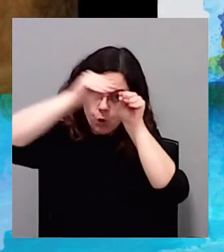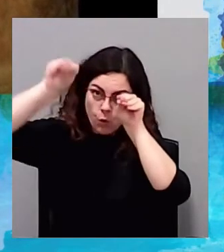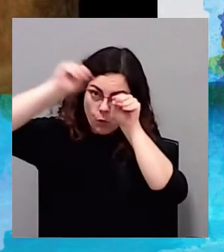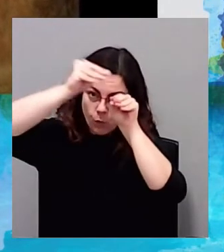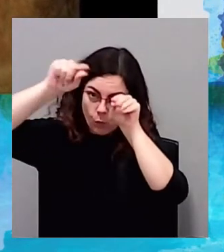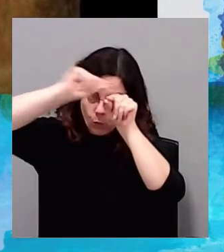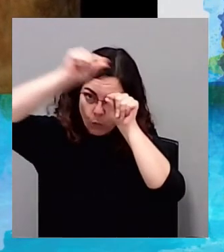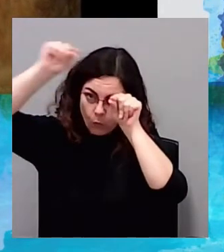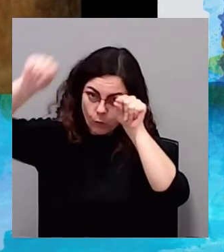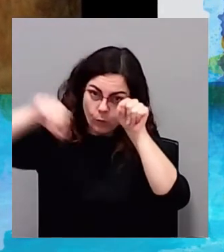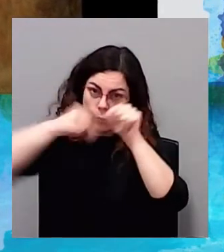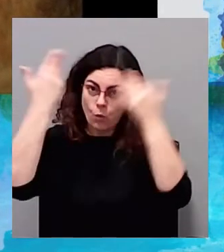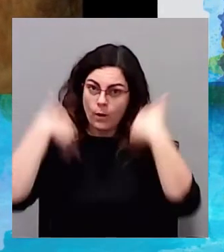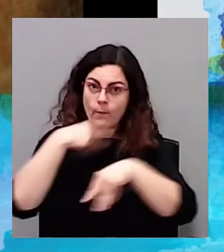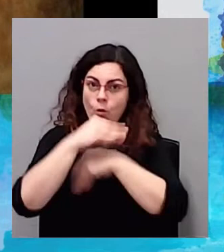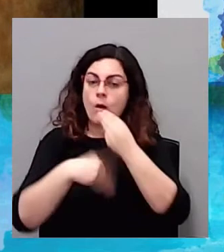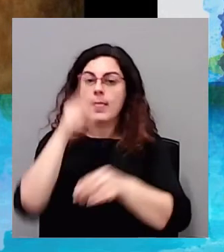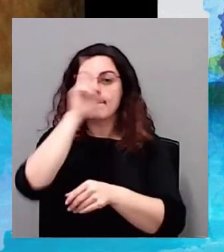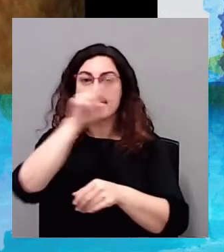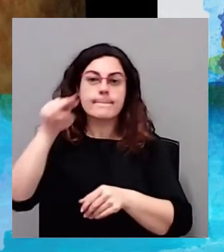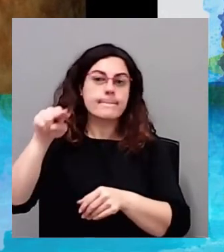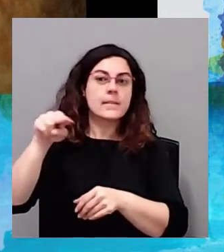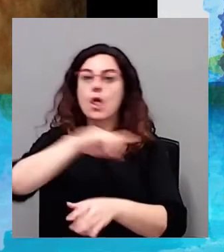with coal,